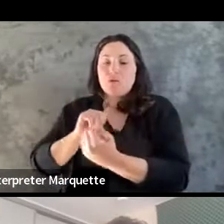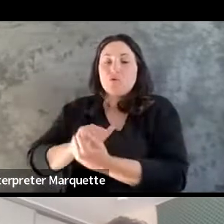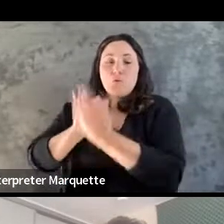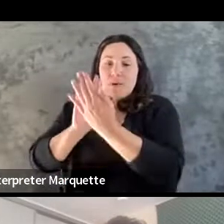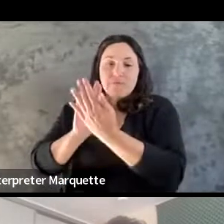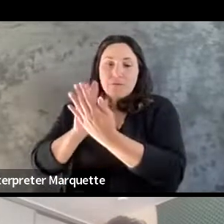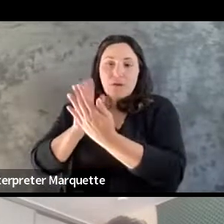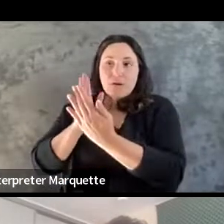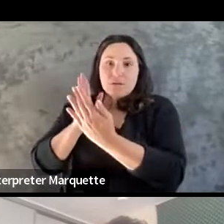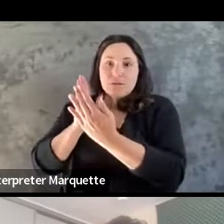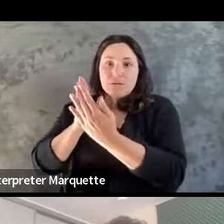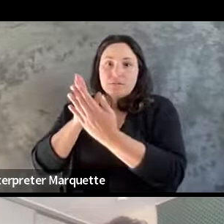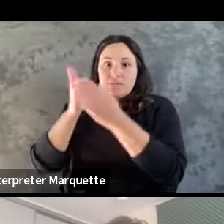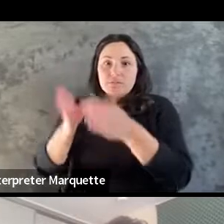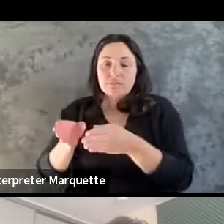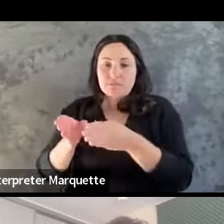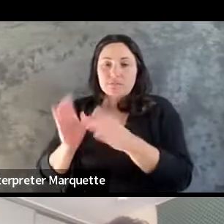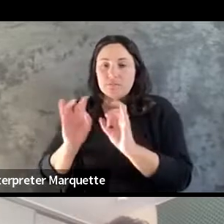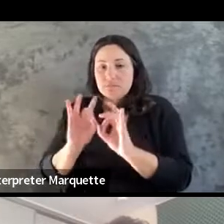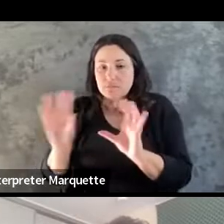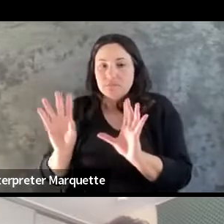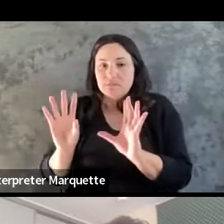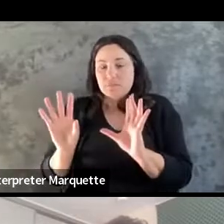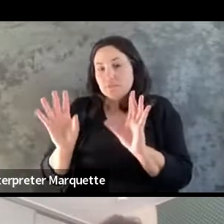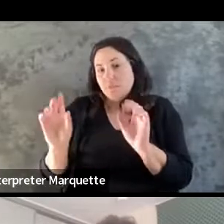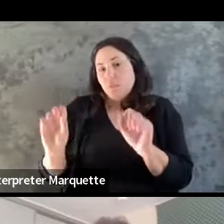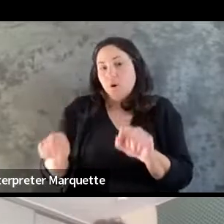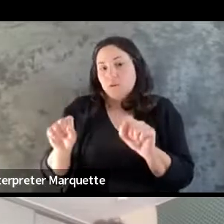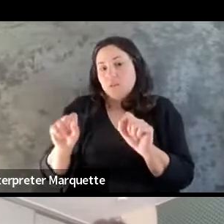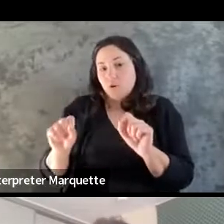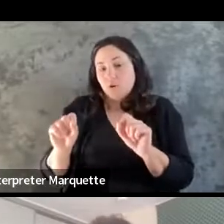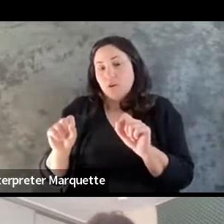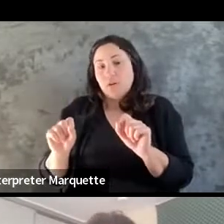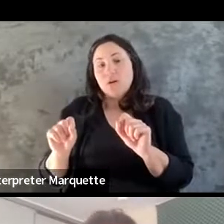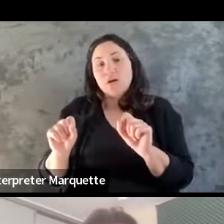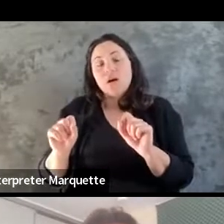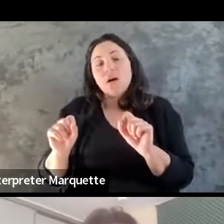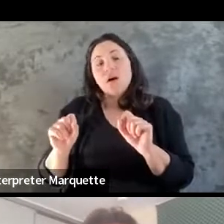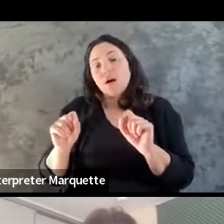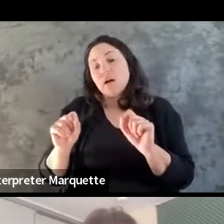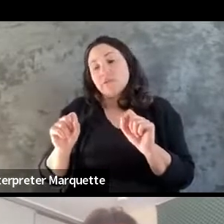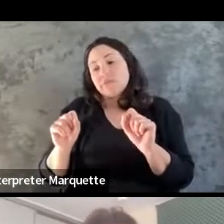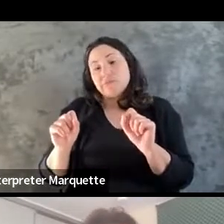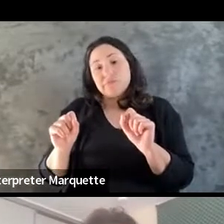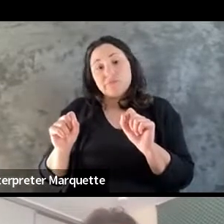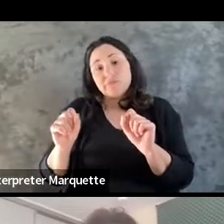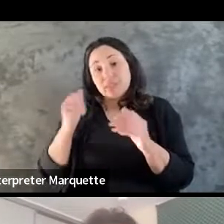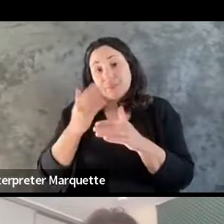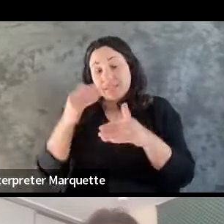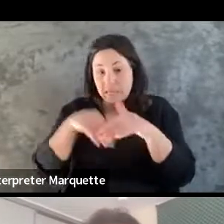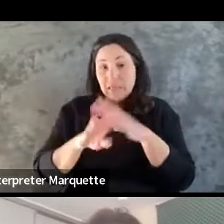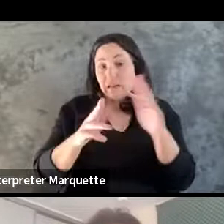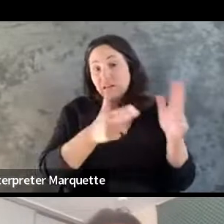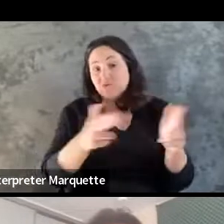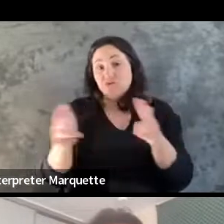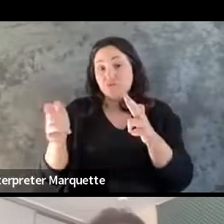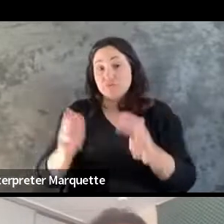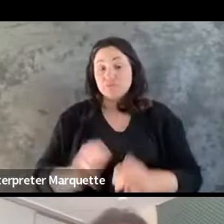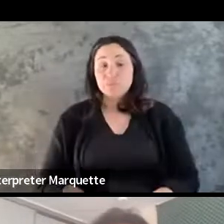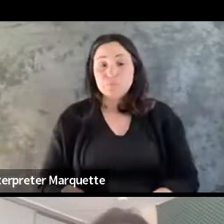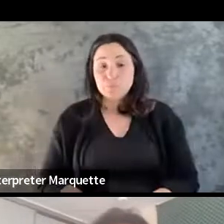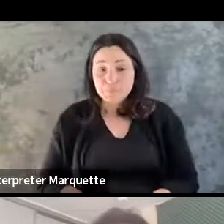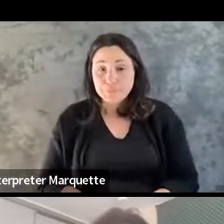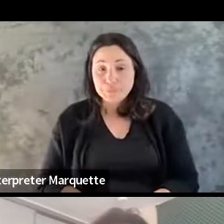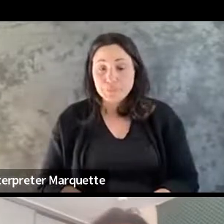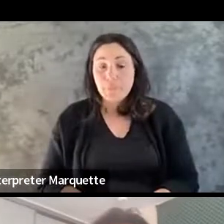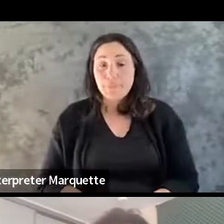horrible, very remote, but devastating possibility of an armed person being on a campus and trying to harm people. We